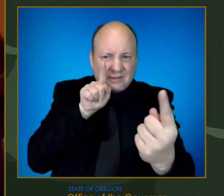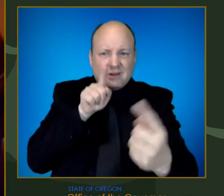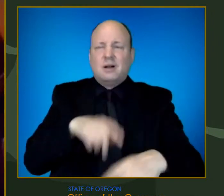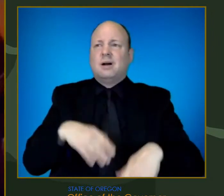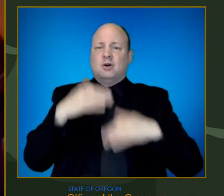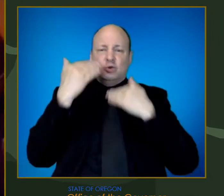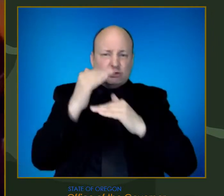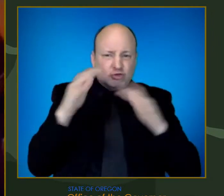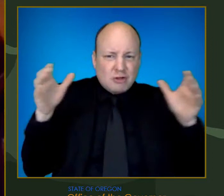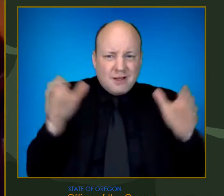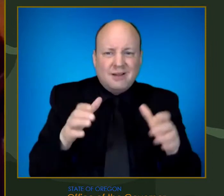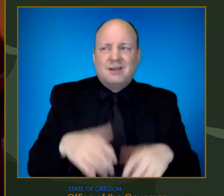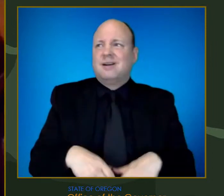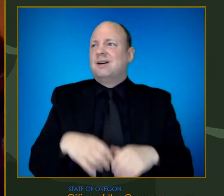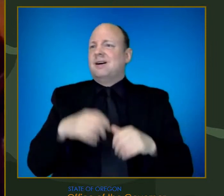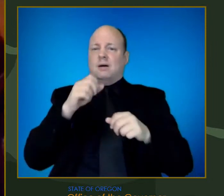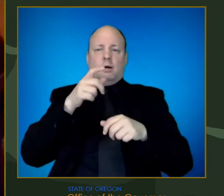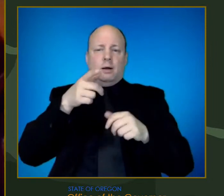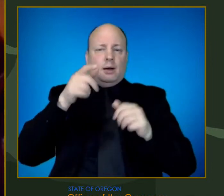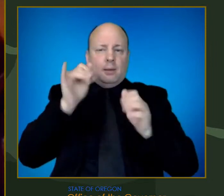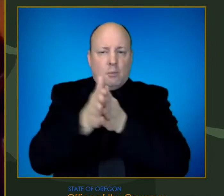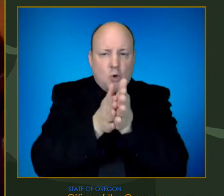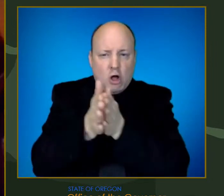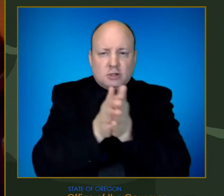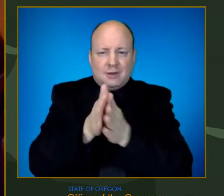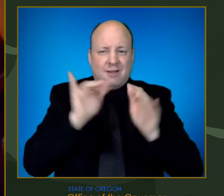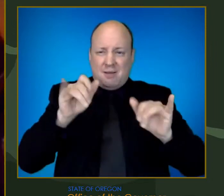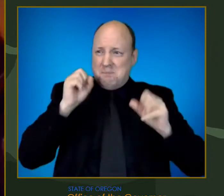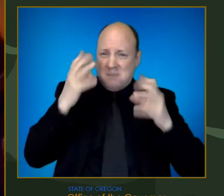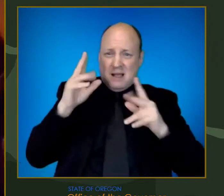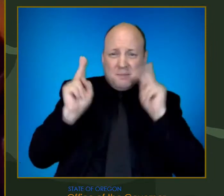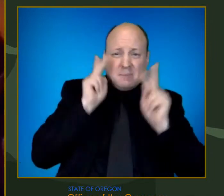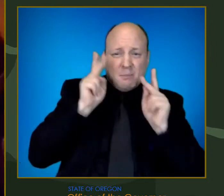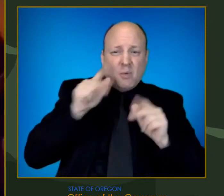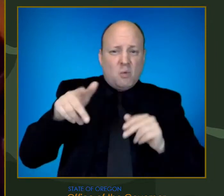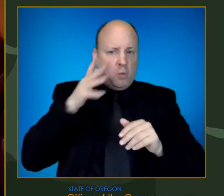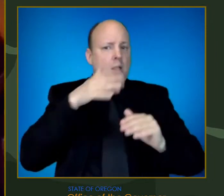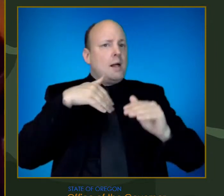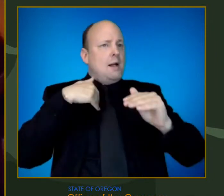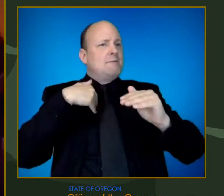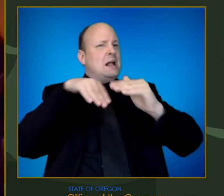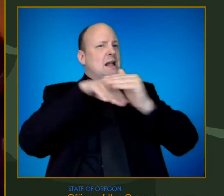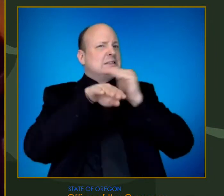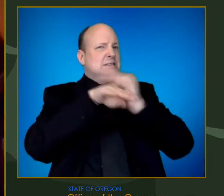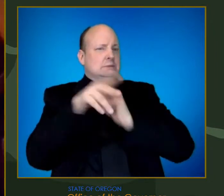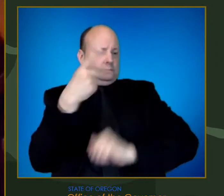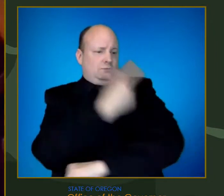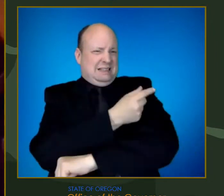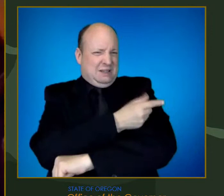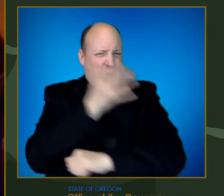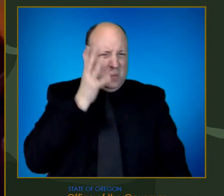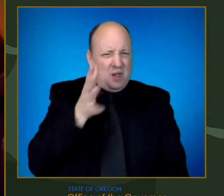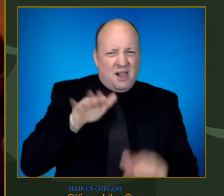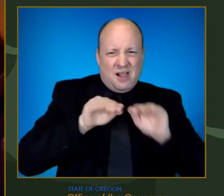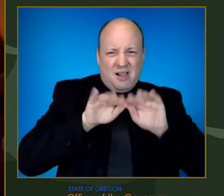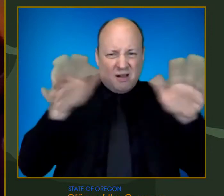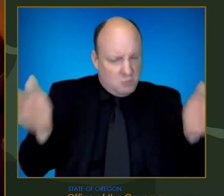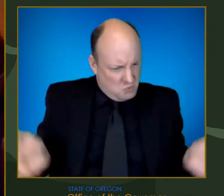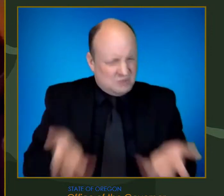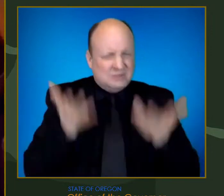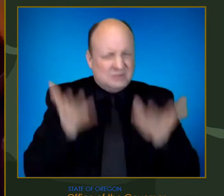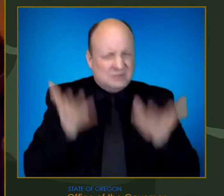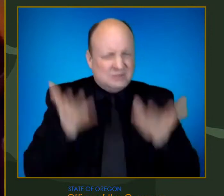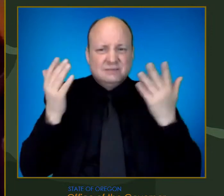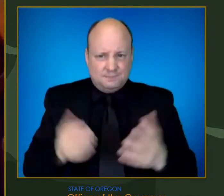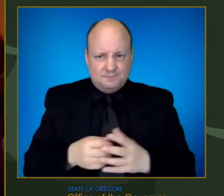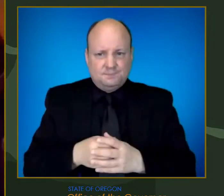another tool, access to a vaccine. COVID-19 has been a formidable foe.